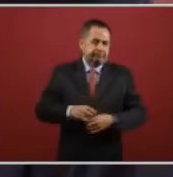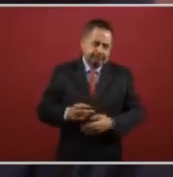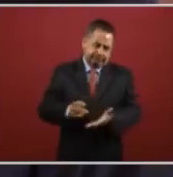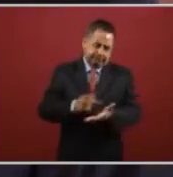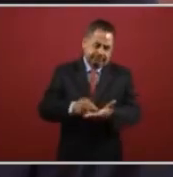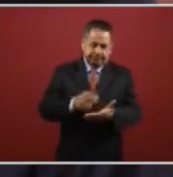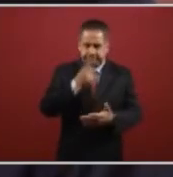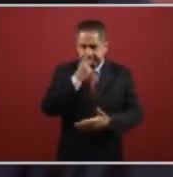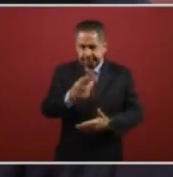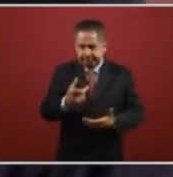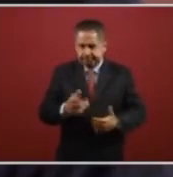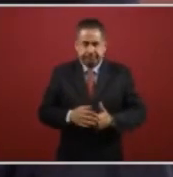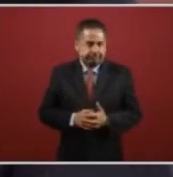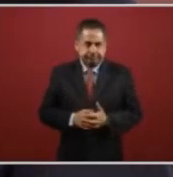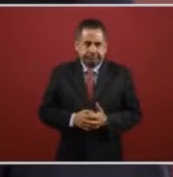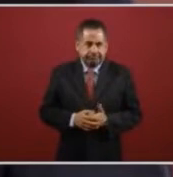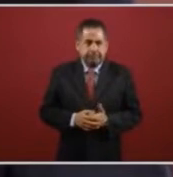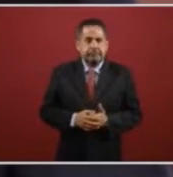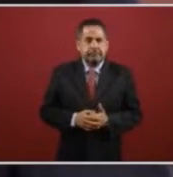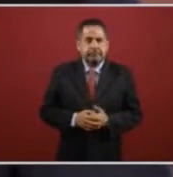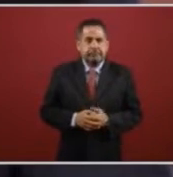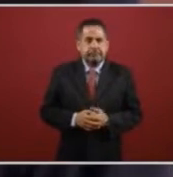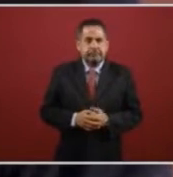I've said it many times.